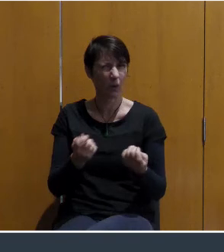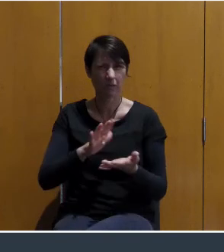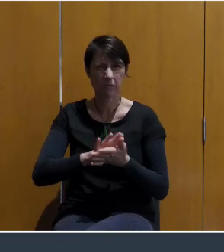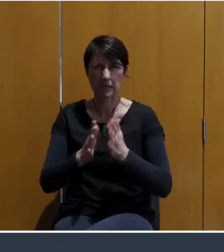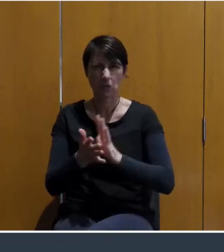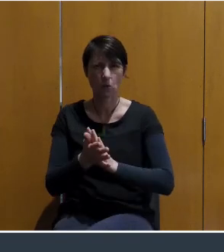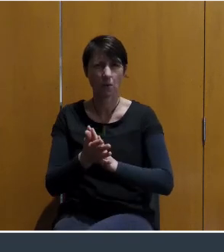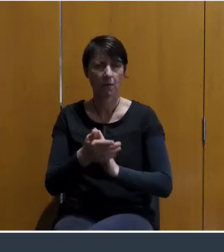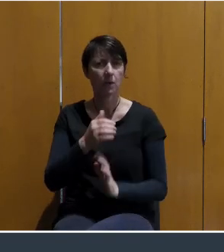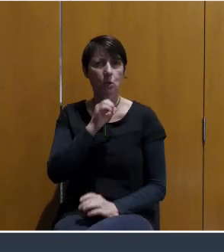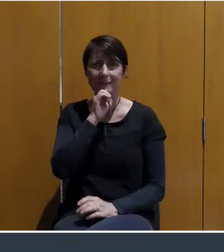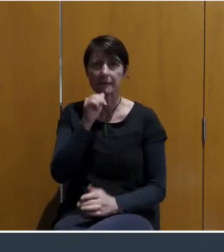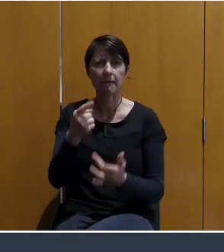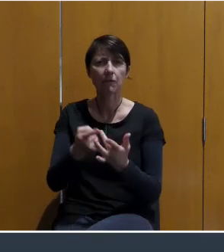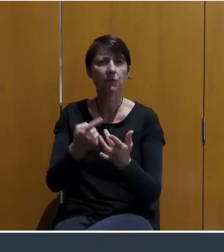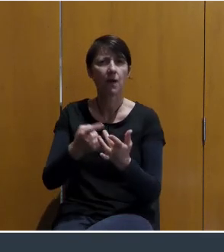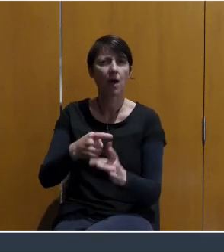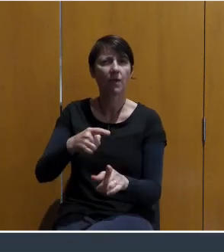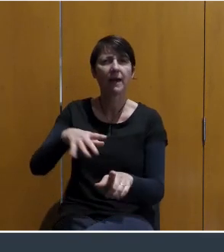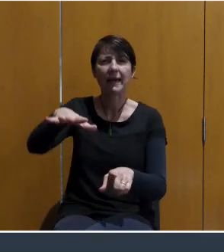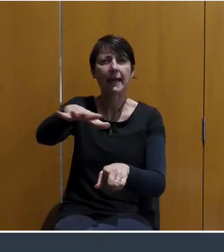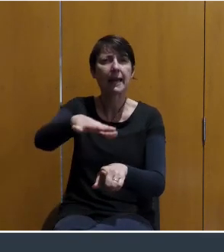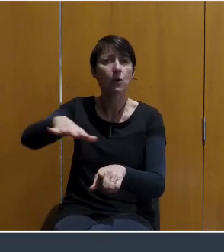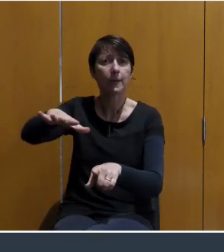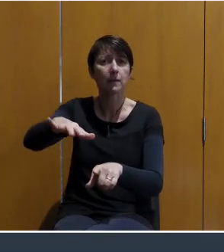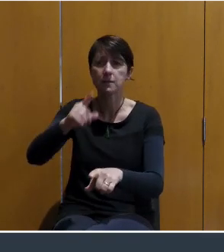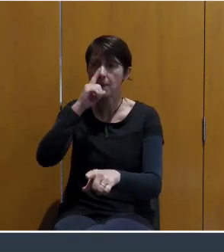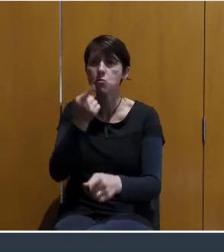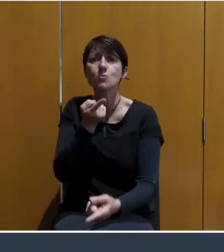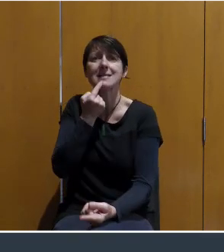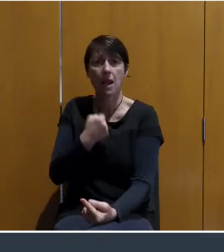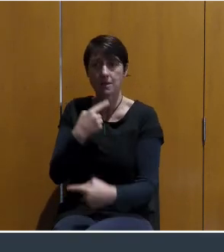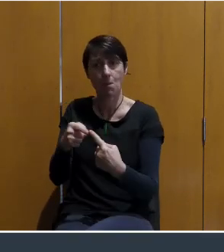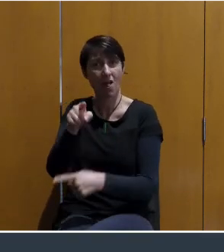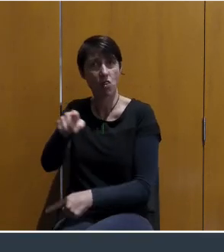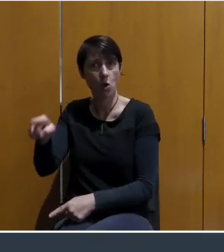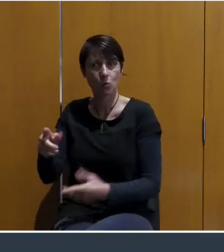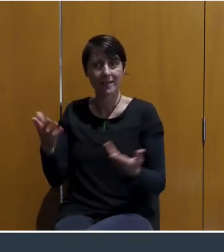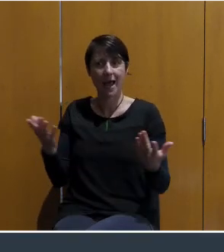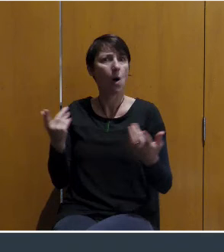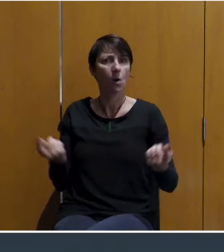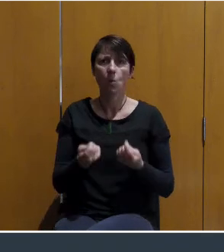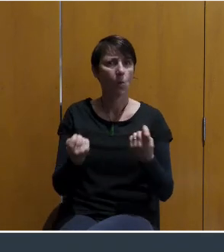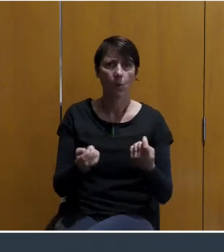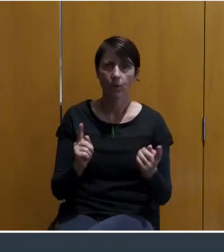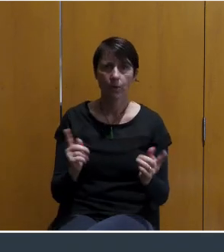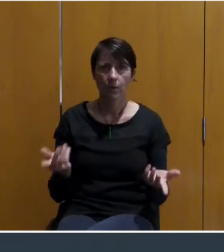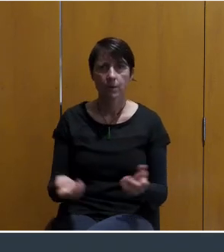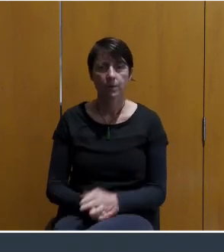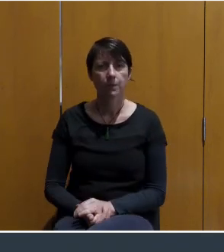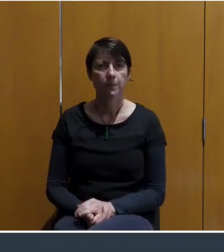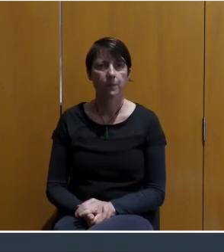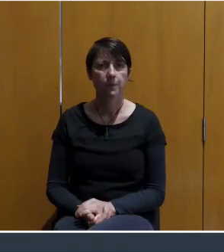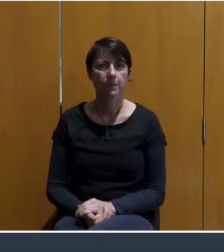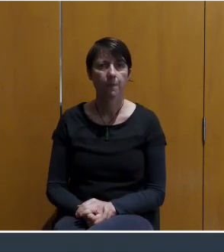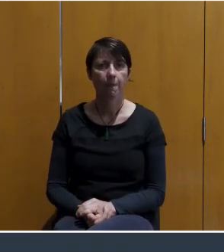other areas that were brought to our attention, or how does that actually work? How do we operationalise that?